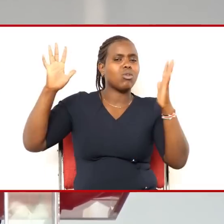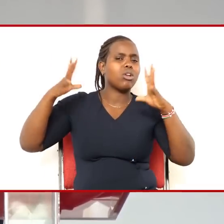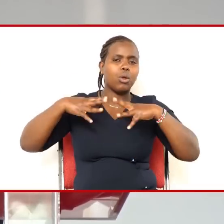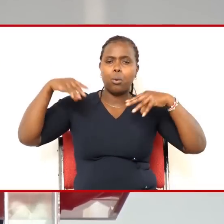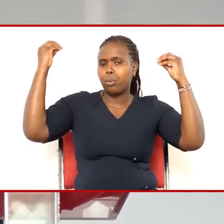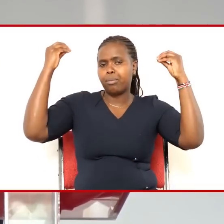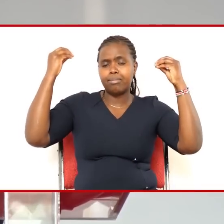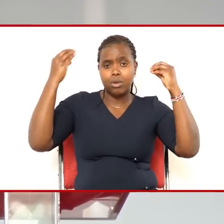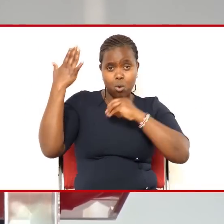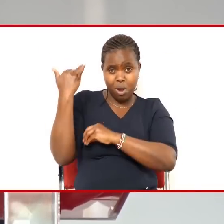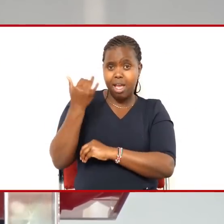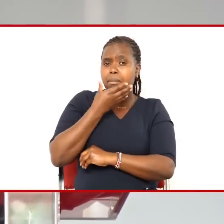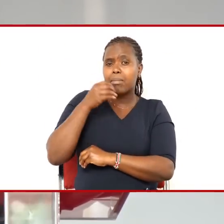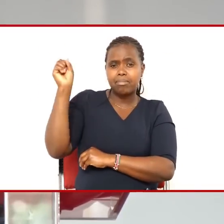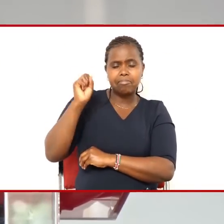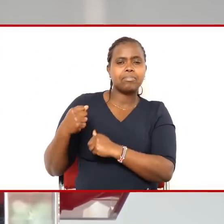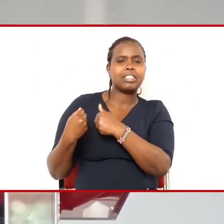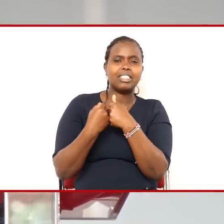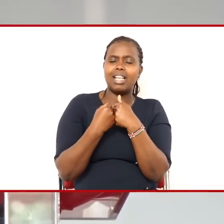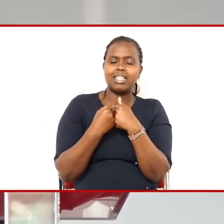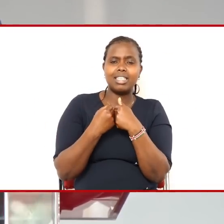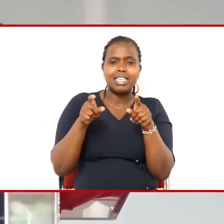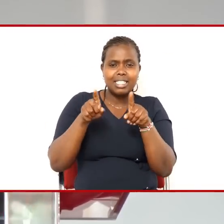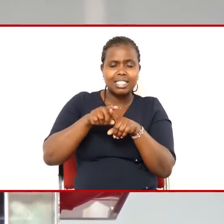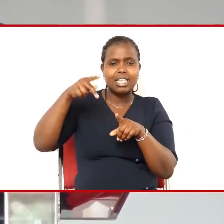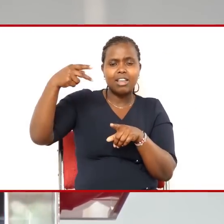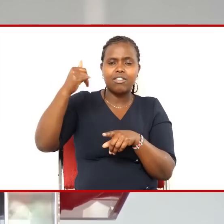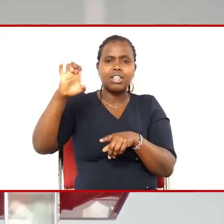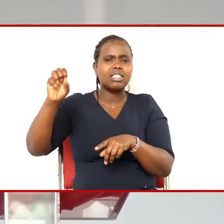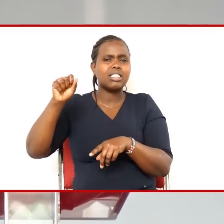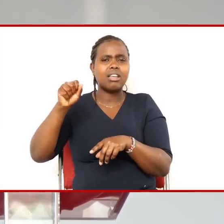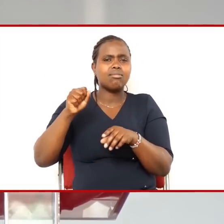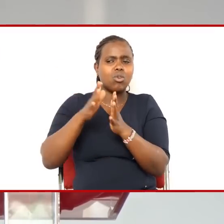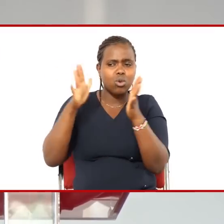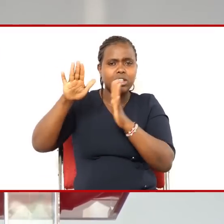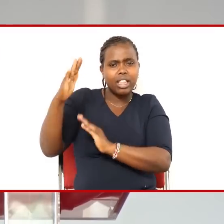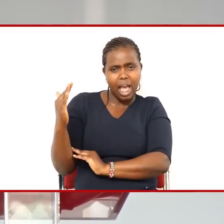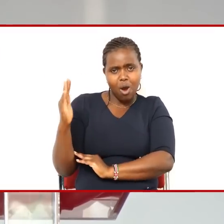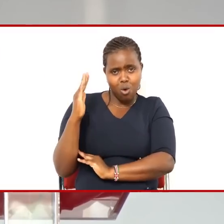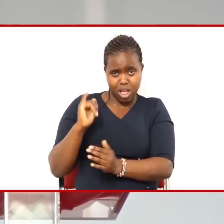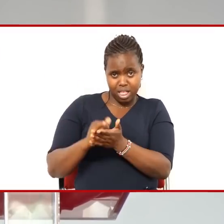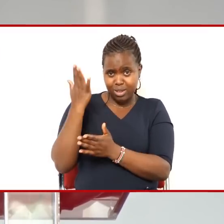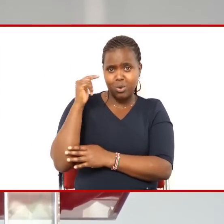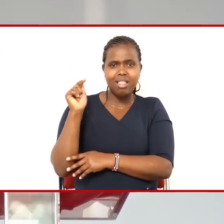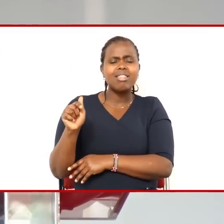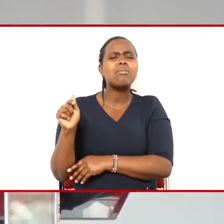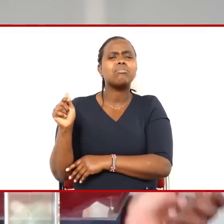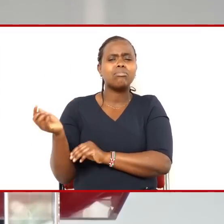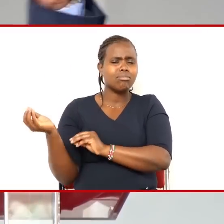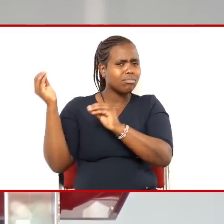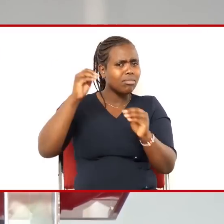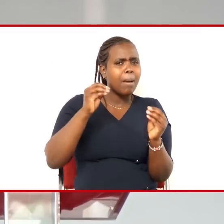gone because Samson was defeated. The Philistine glorified their God. And that's why they were meeting